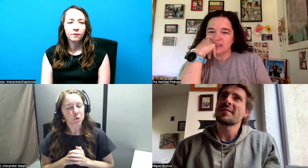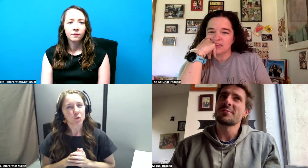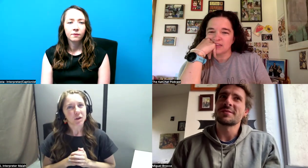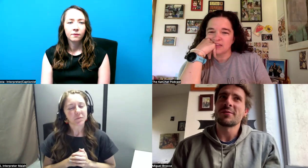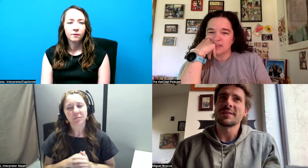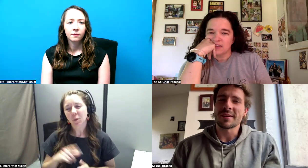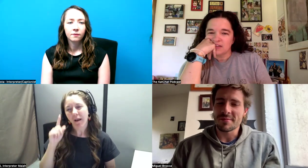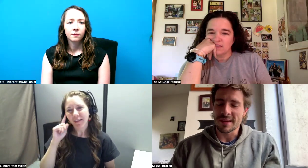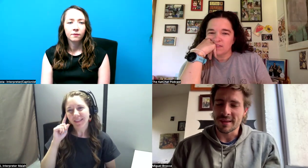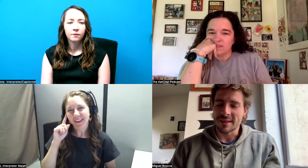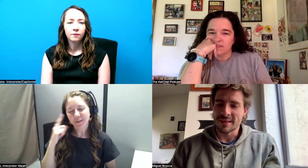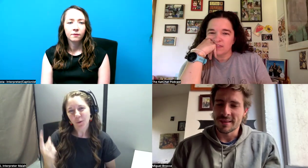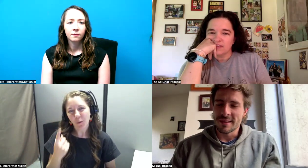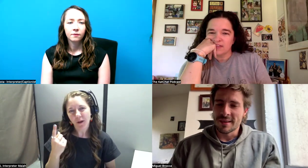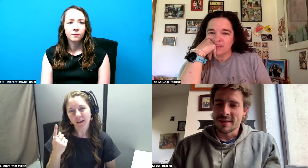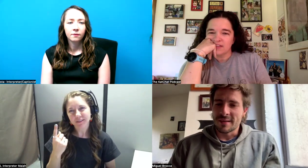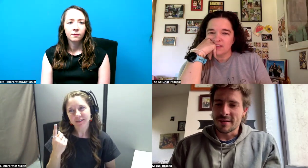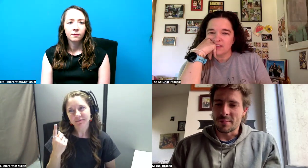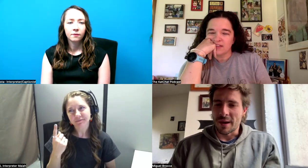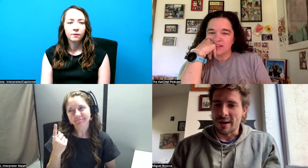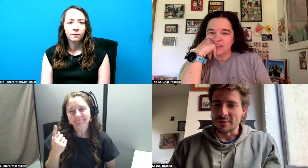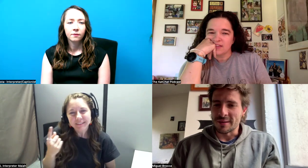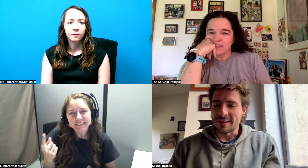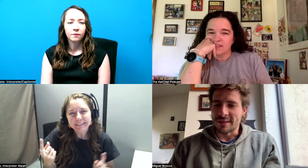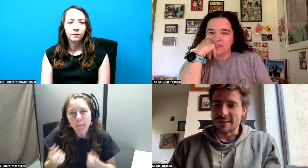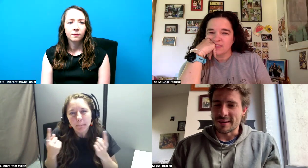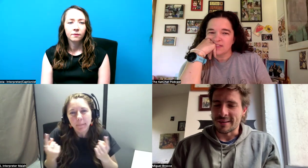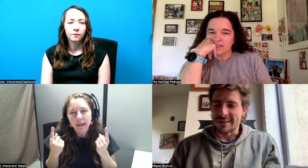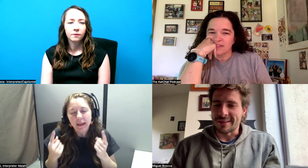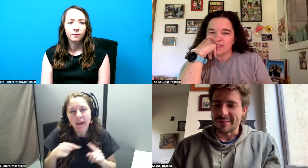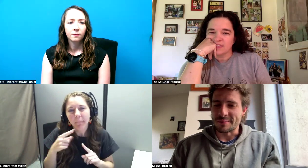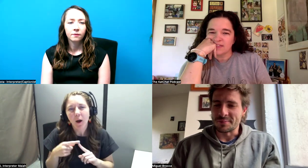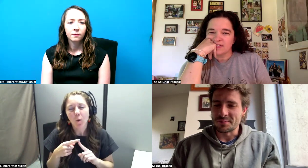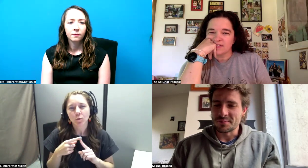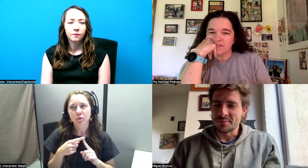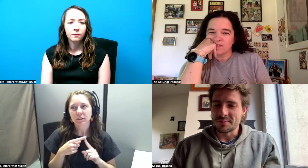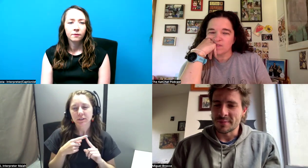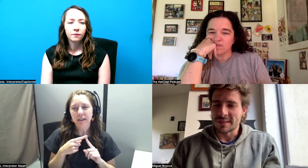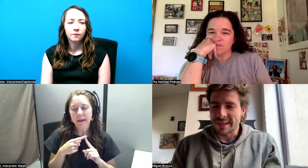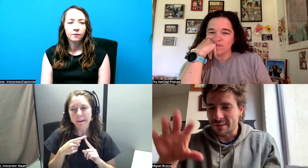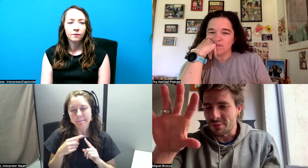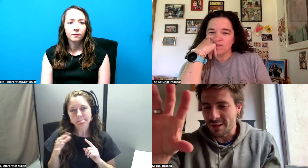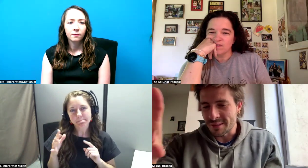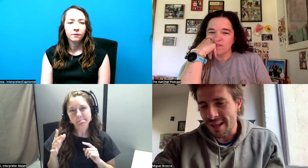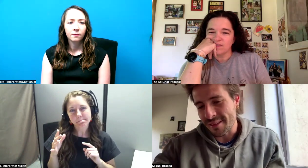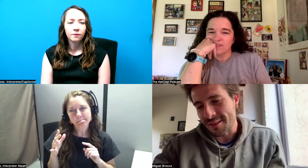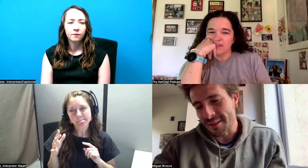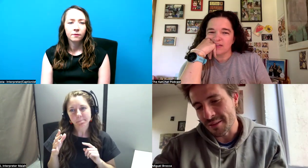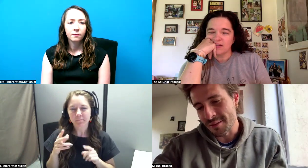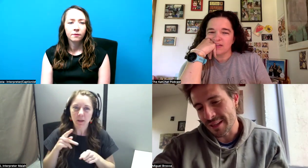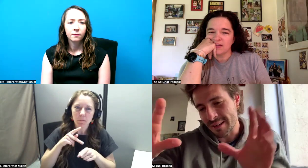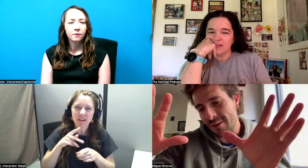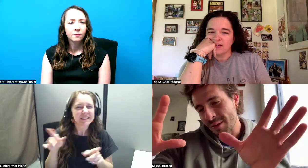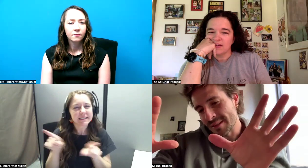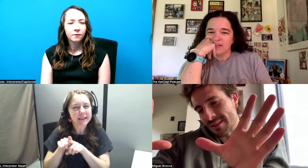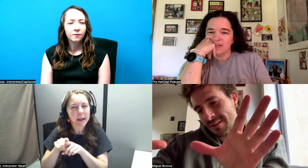I think there was always something about um, it's like a professional athlete.